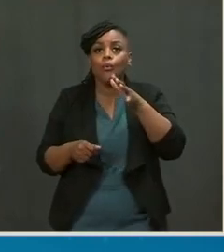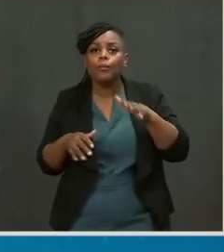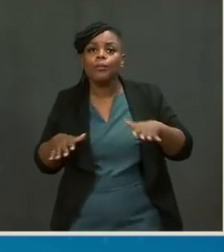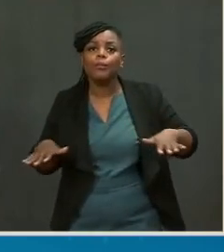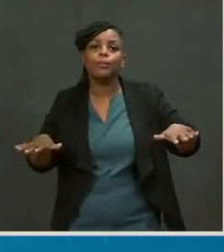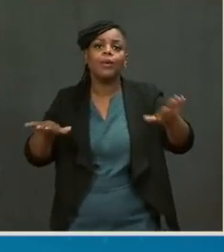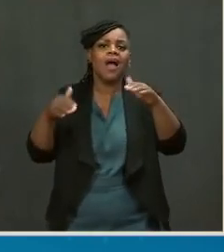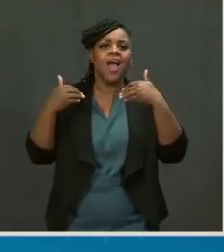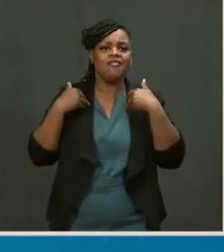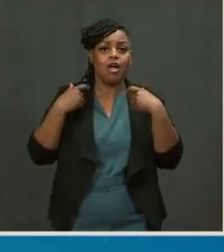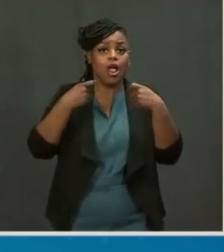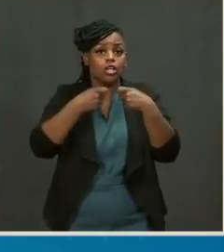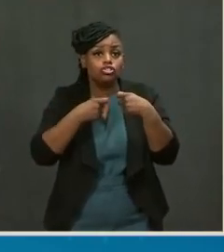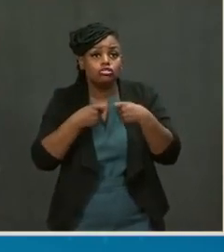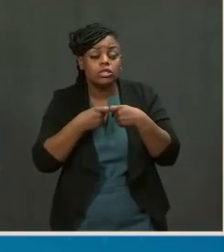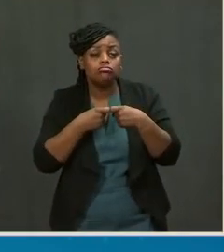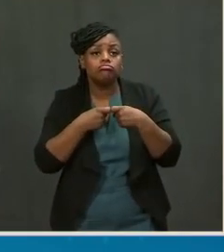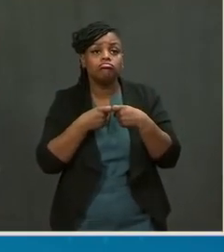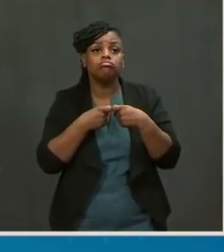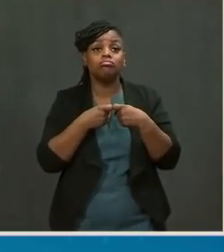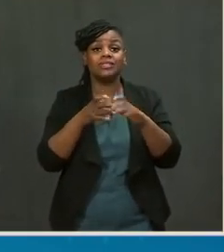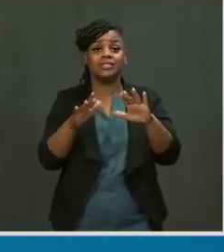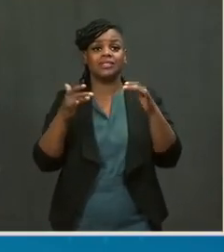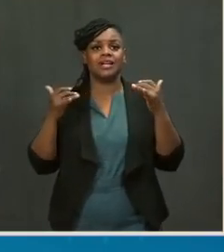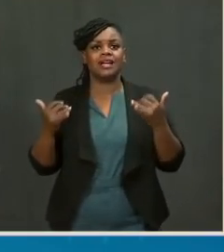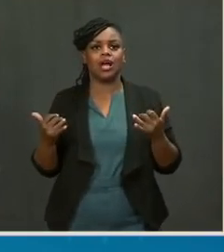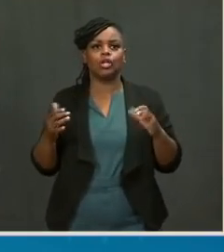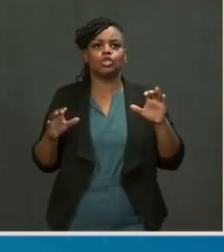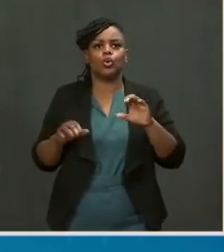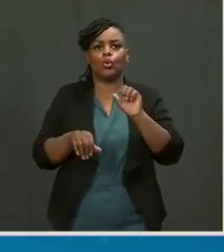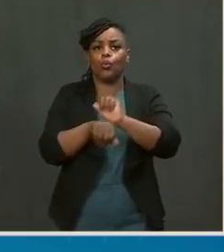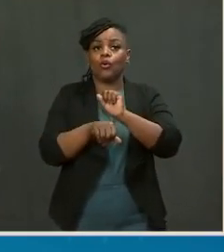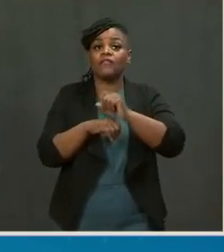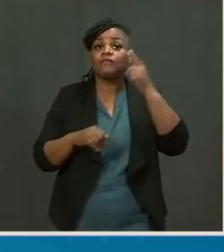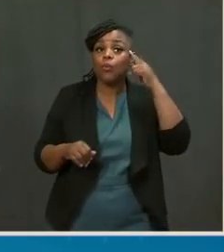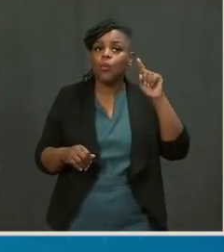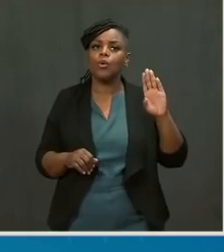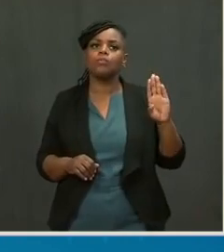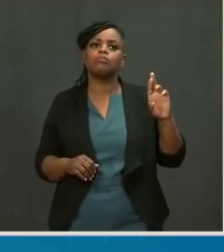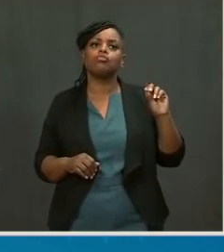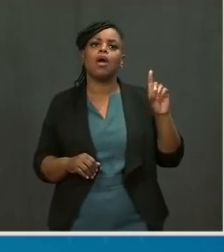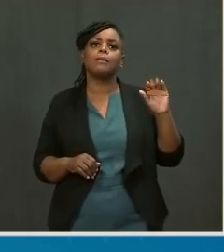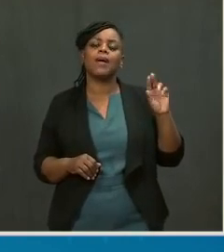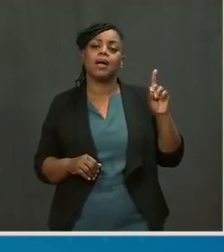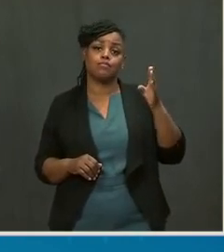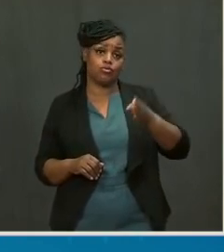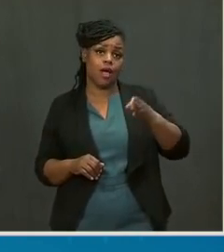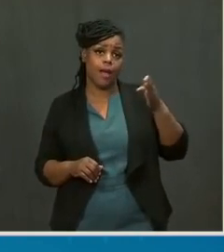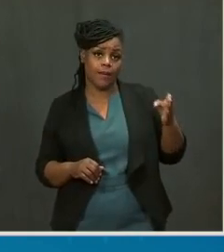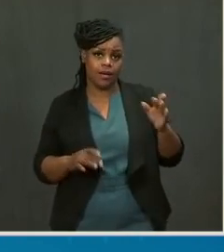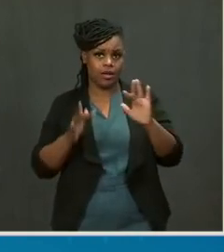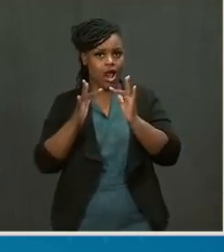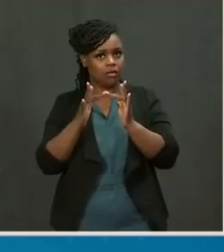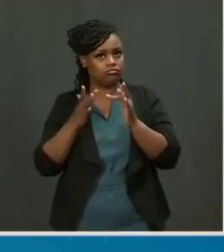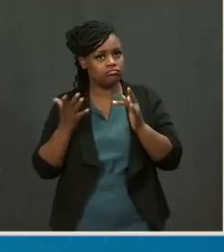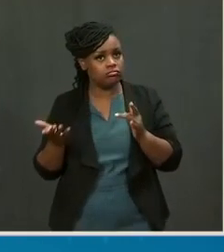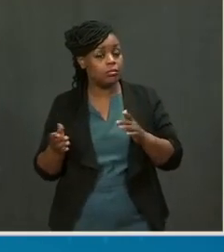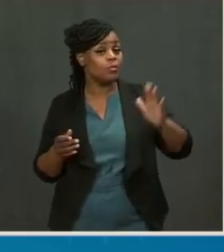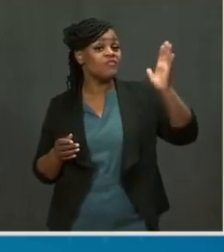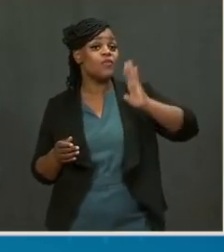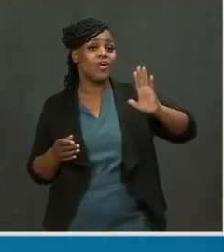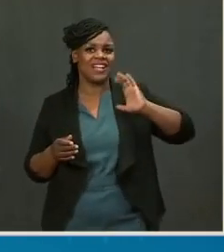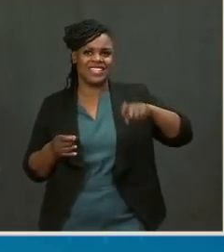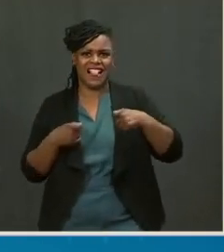work of laying the broadband that is necessary for families to be able to be productive, just like they needed electricity. Now everybody